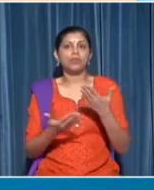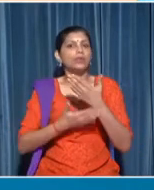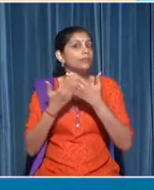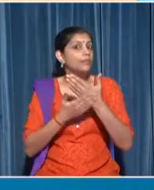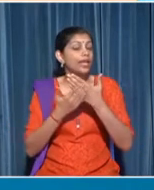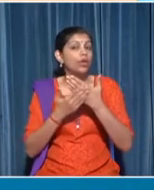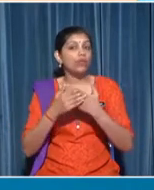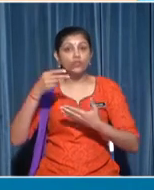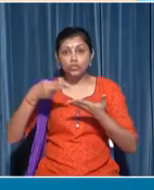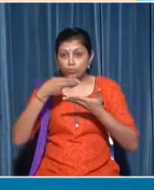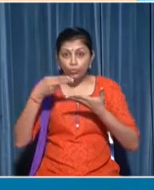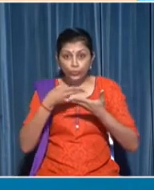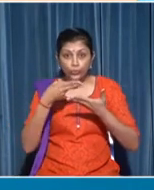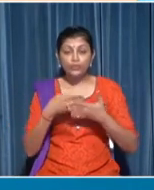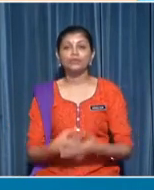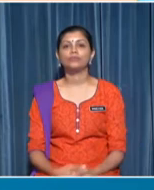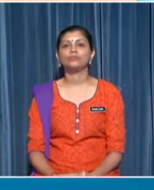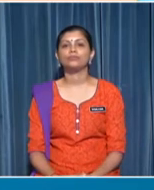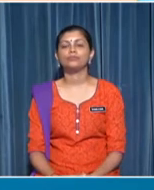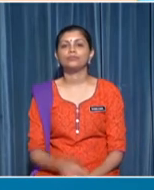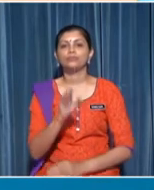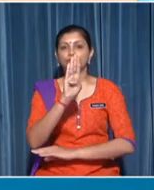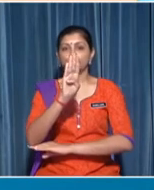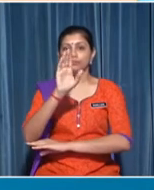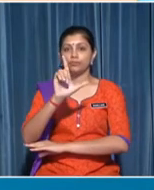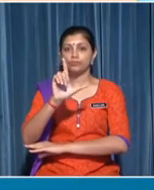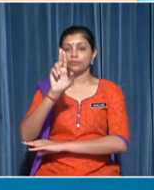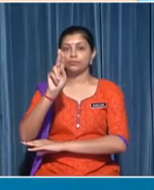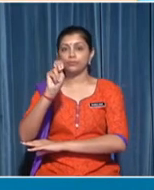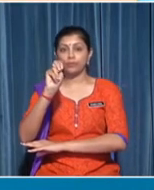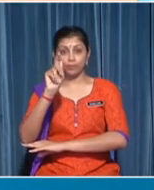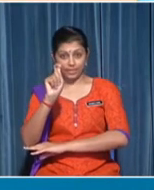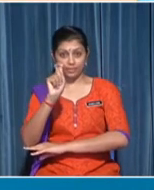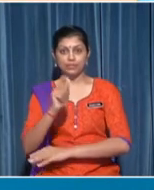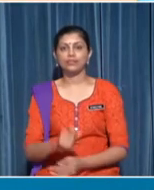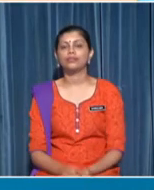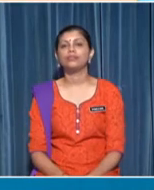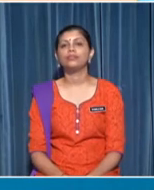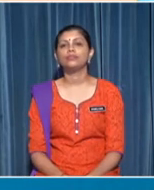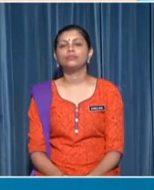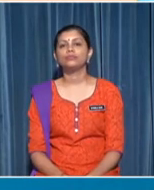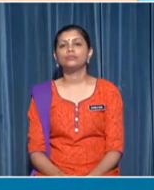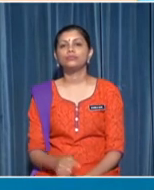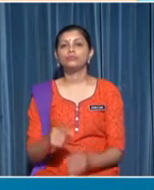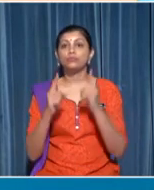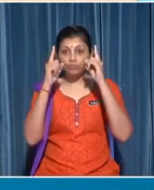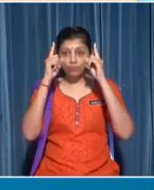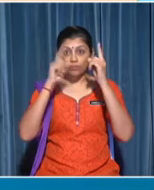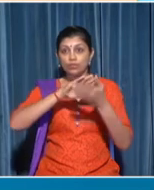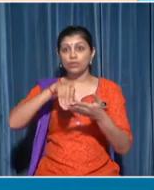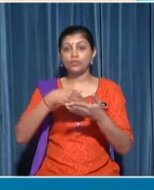pestle. You can use the back of a spoon, perhaps. All this will simulate your